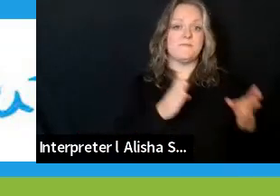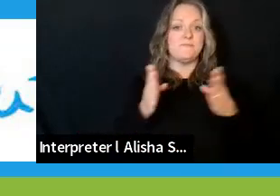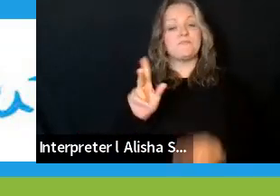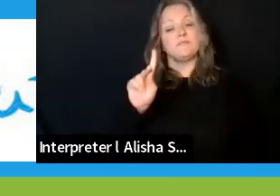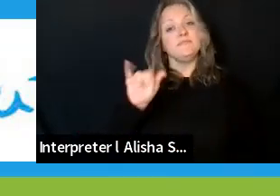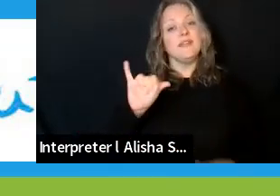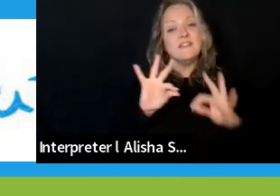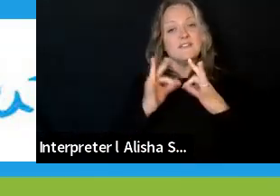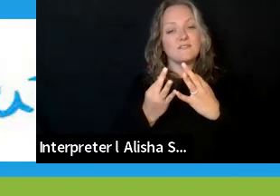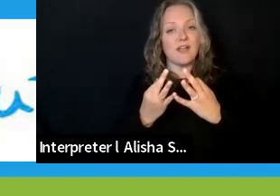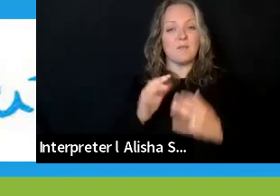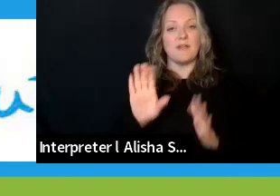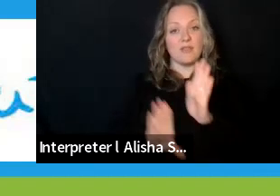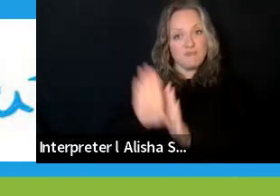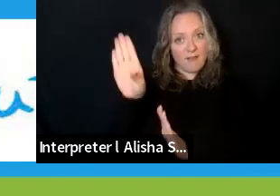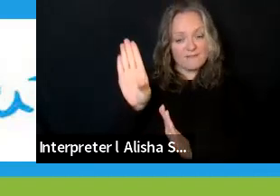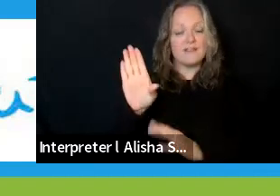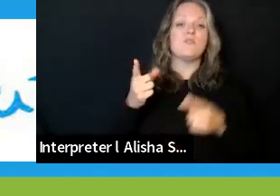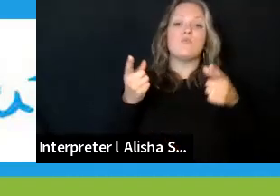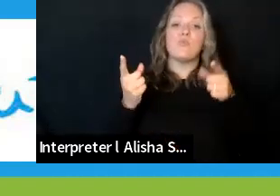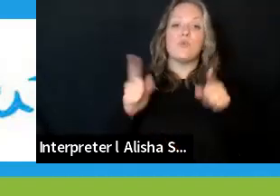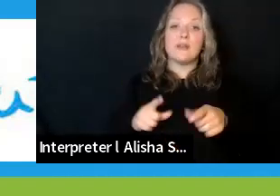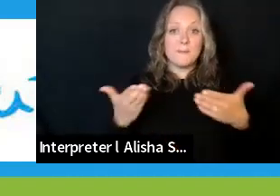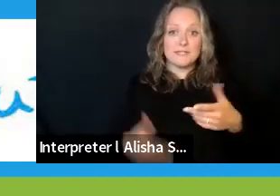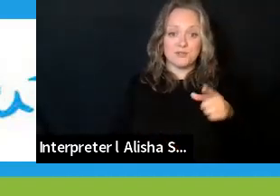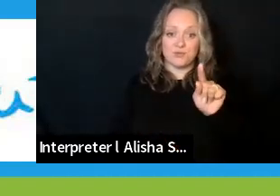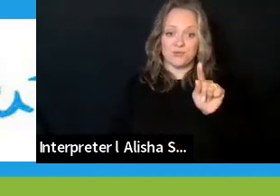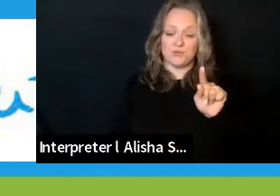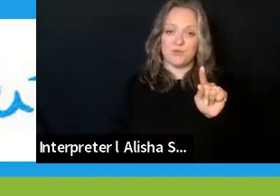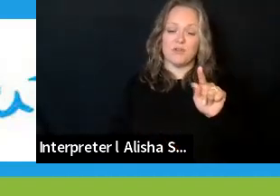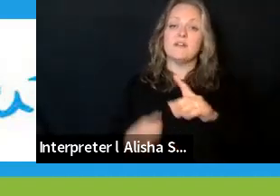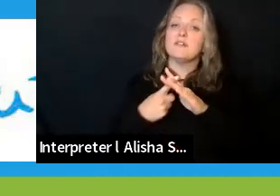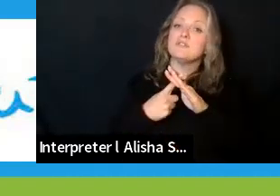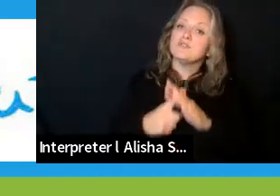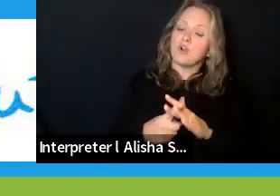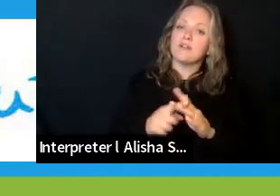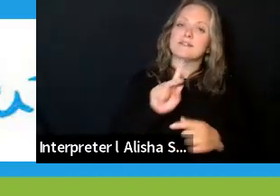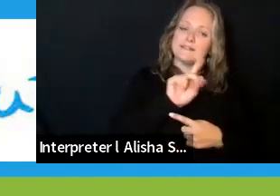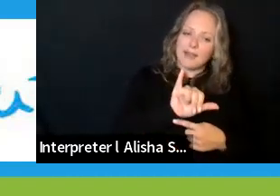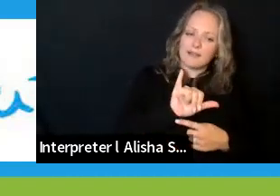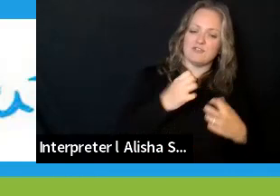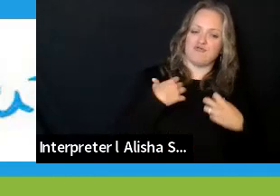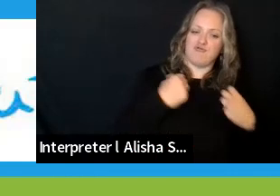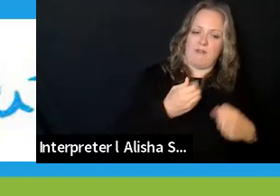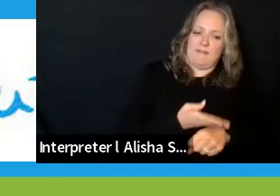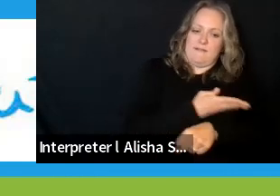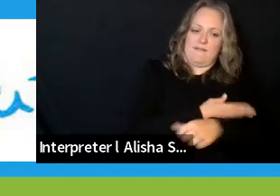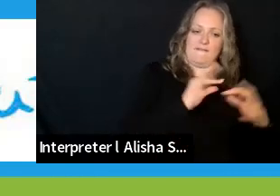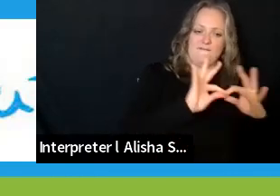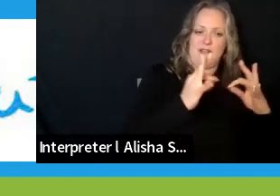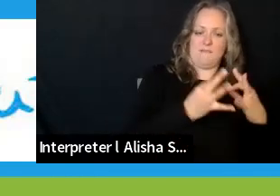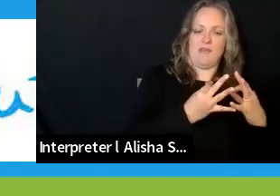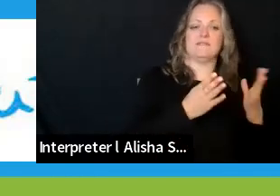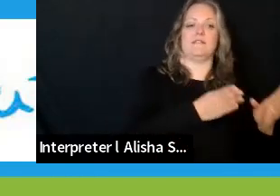Kentucky Family Thrive. What happened here is that it started as Kentucky Strengthening Families, and then we've gotten